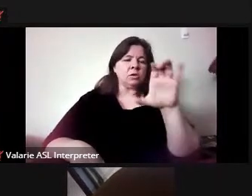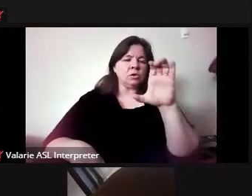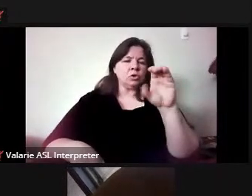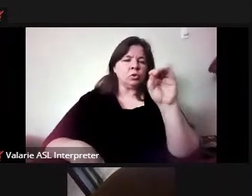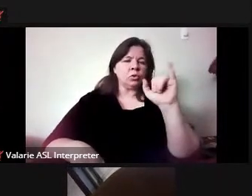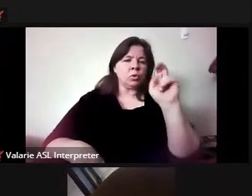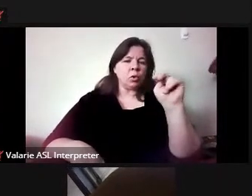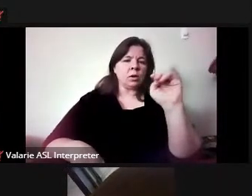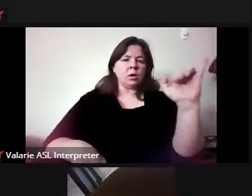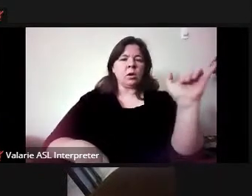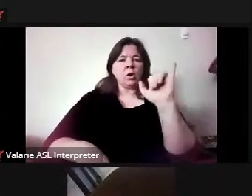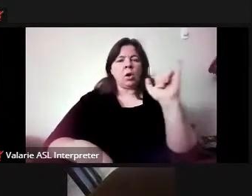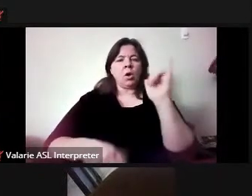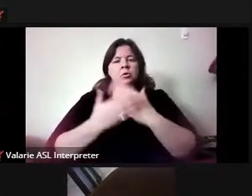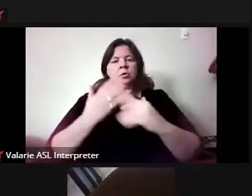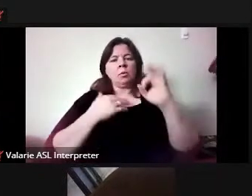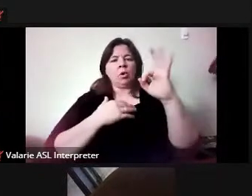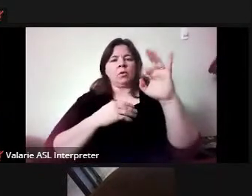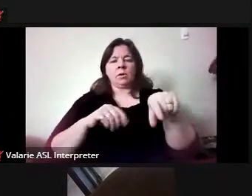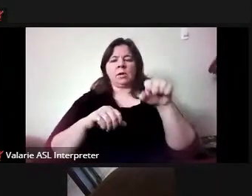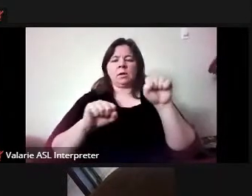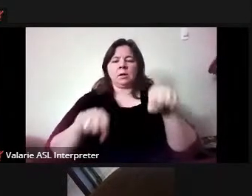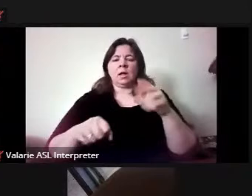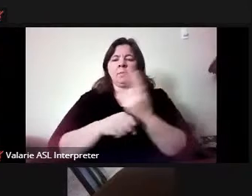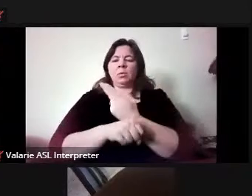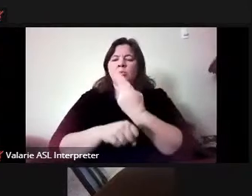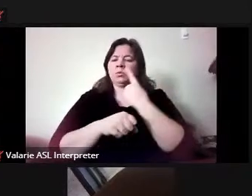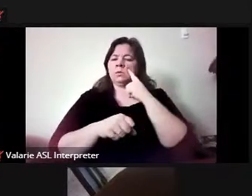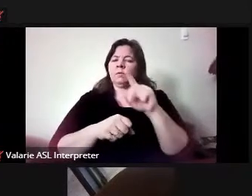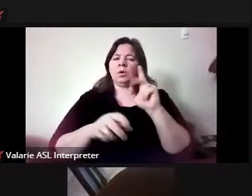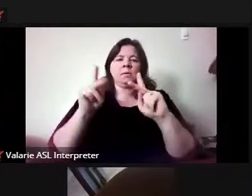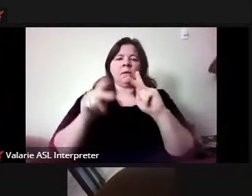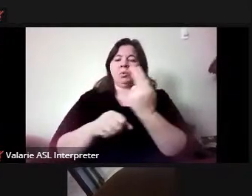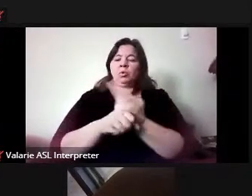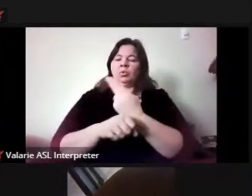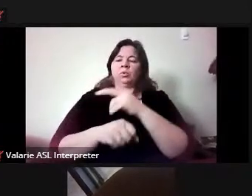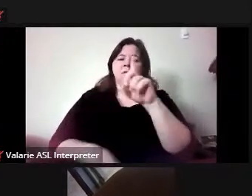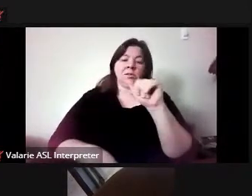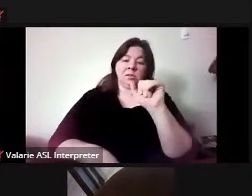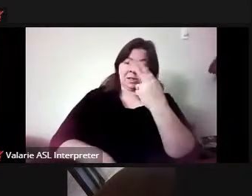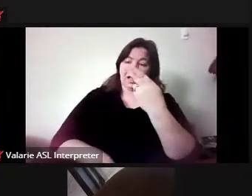That is also part of what could be used, but most people don't use Dash, but it's there.